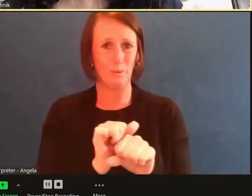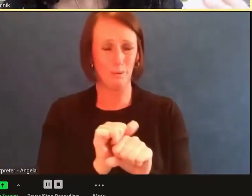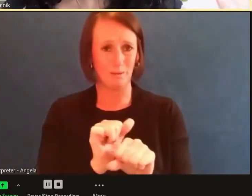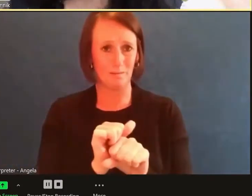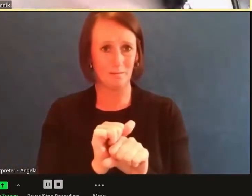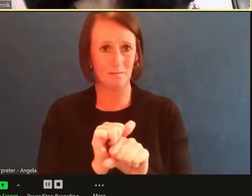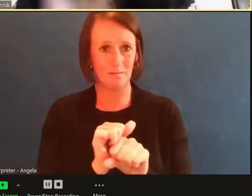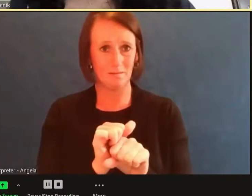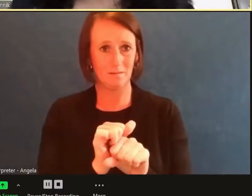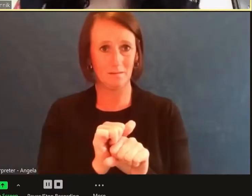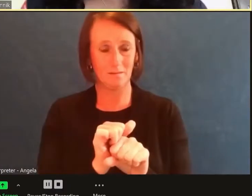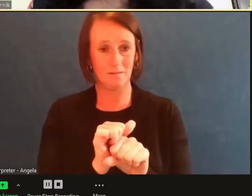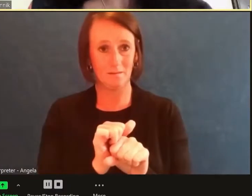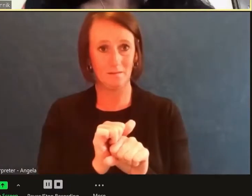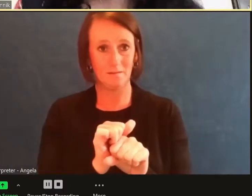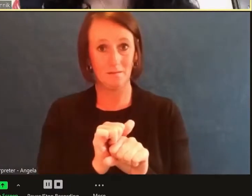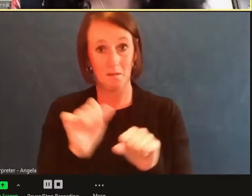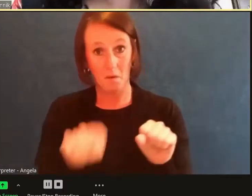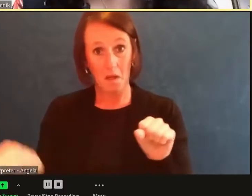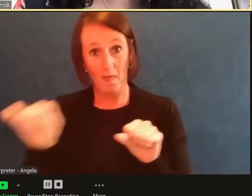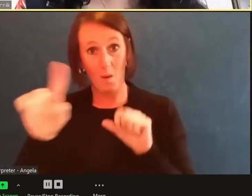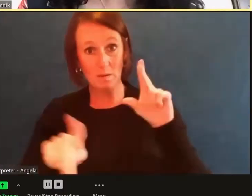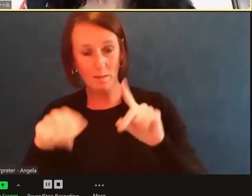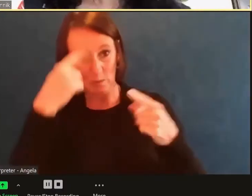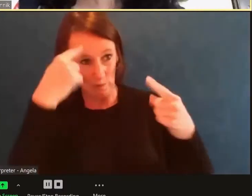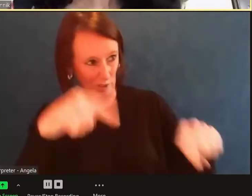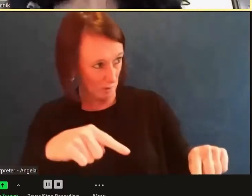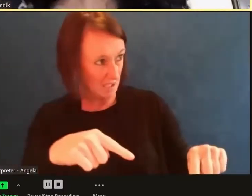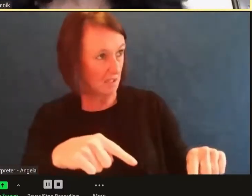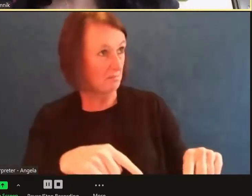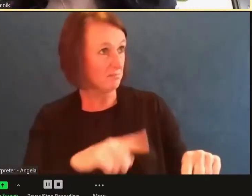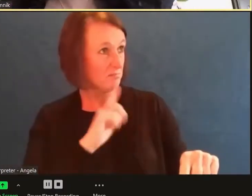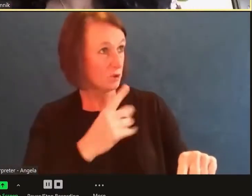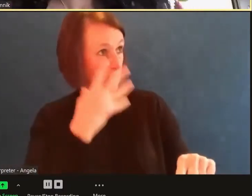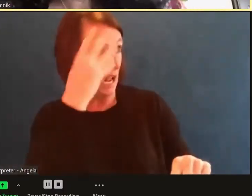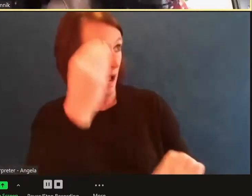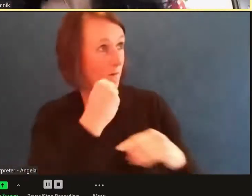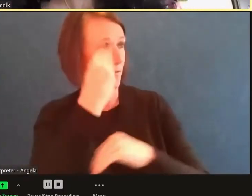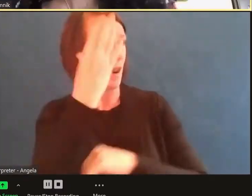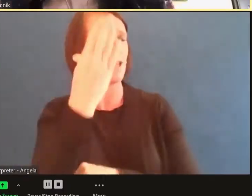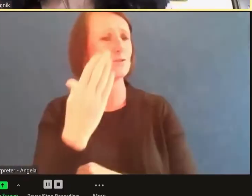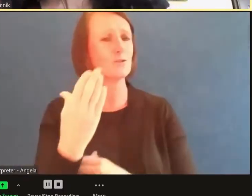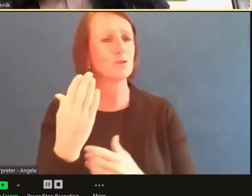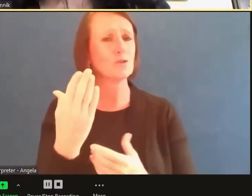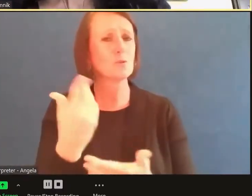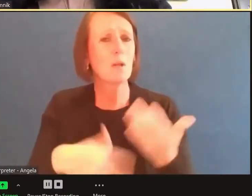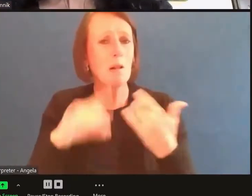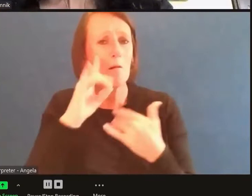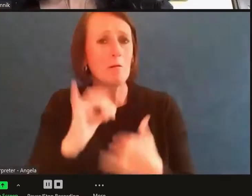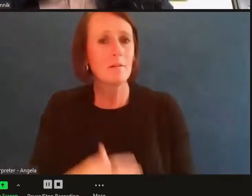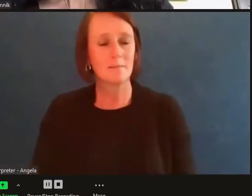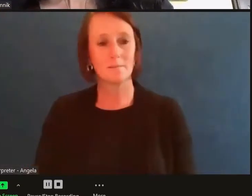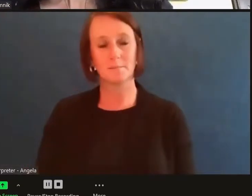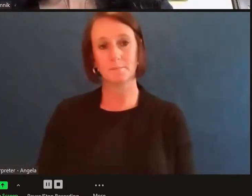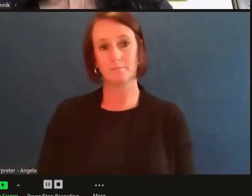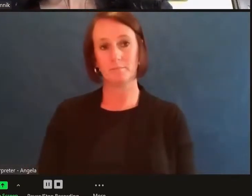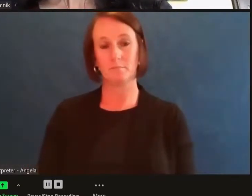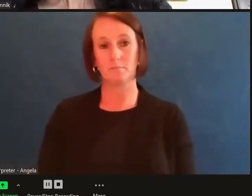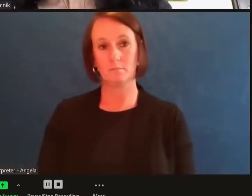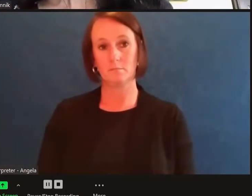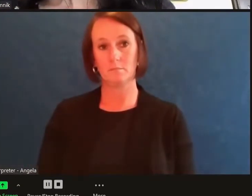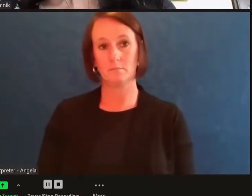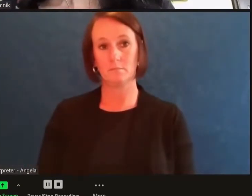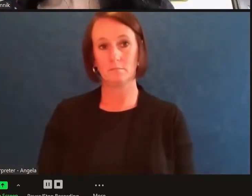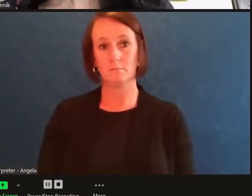And for those people to agree to have lunch with you, I'd love to hear more about that. Well, I know a lot of people. I've